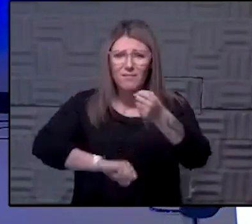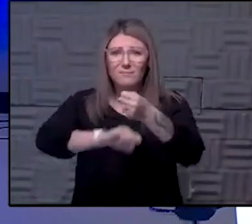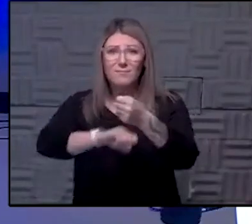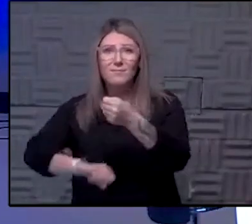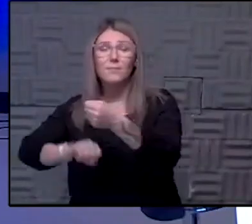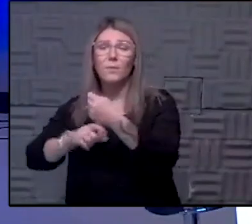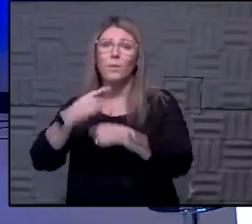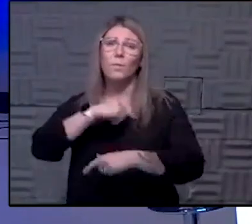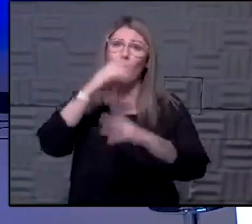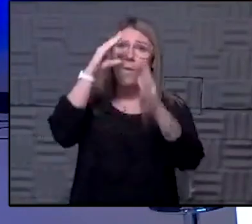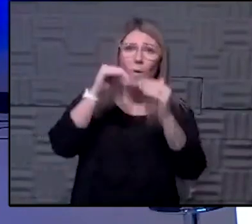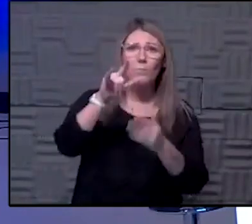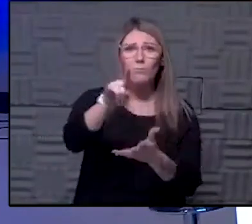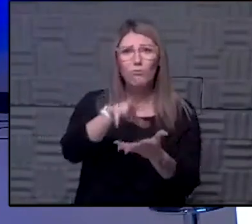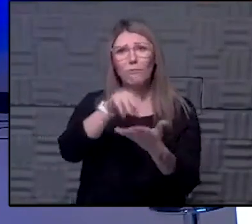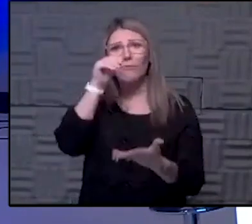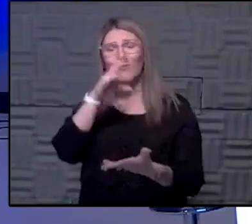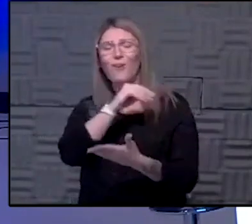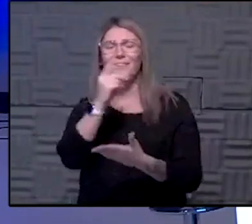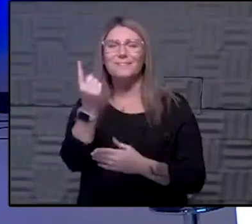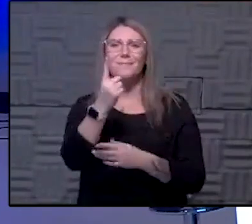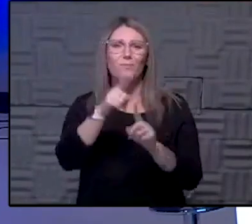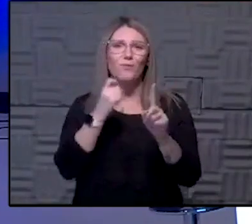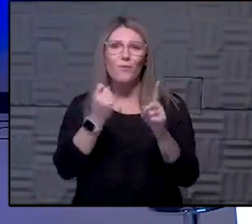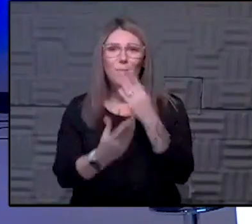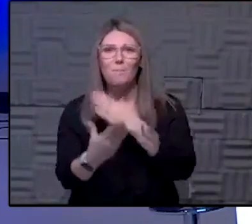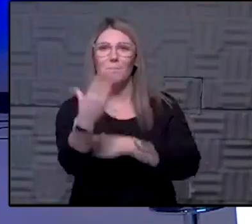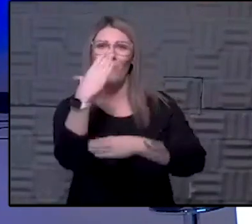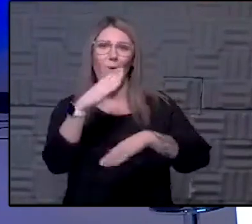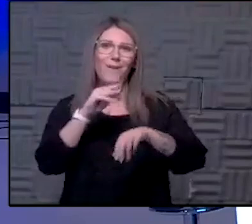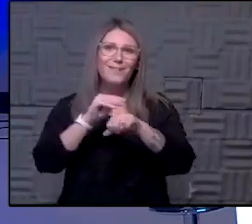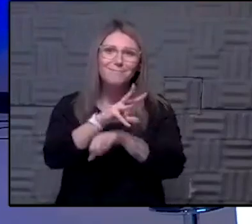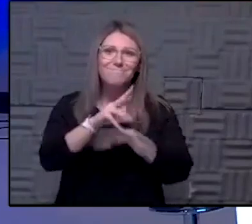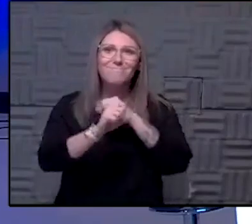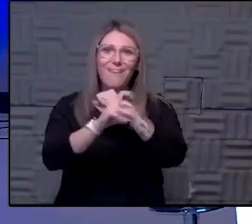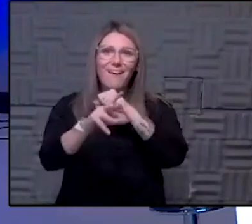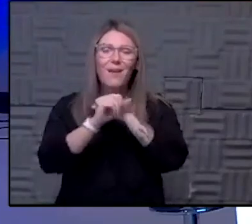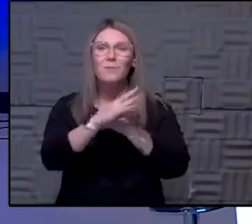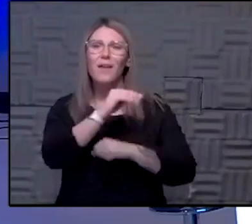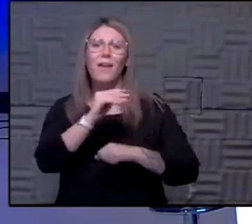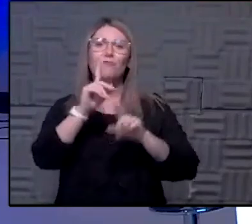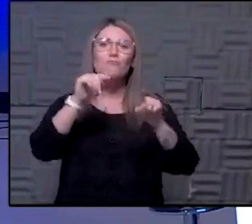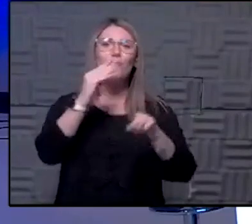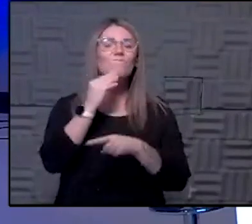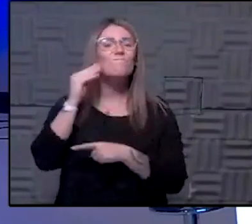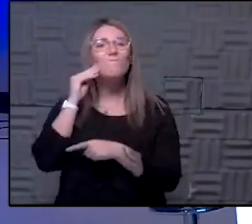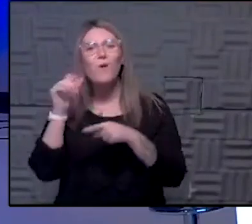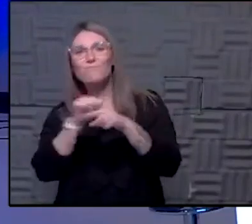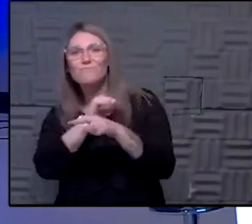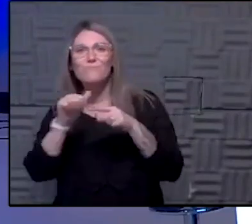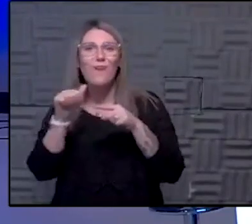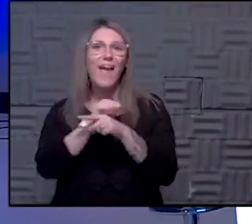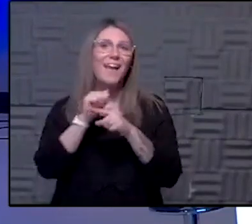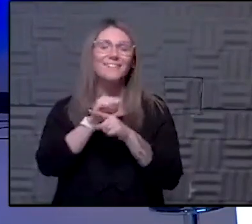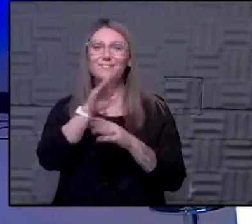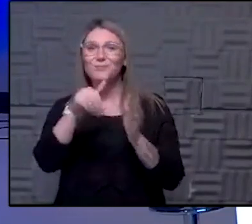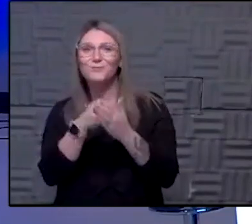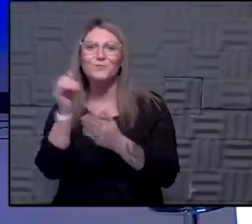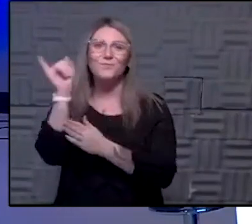you have learned and gotten something out of this morning media update, and then go home and practice and share the pillars of infection control, which we talk